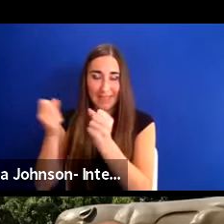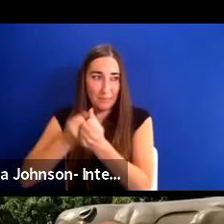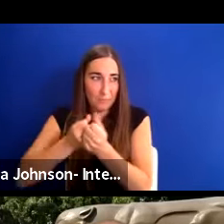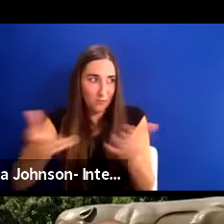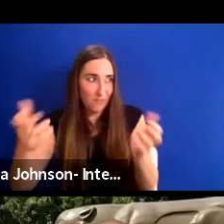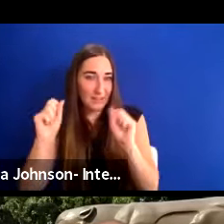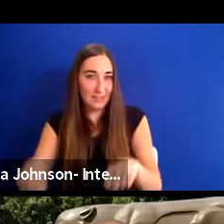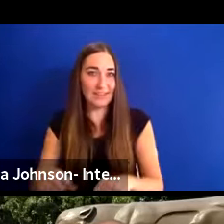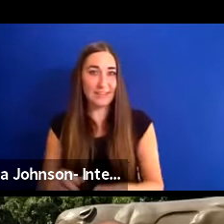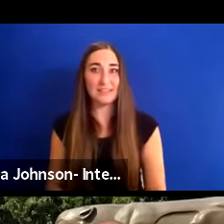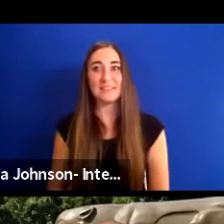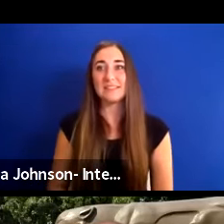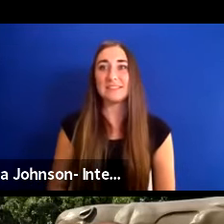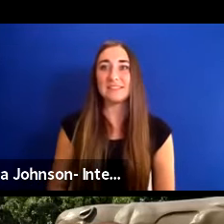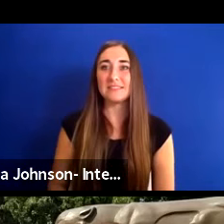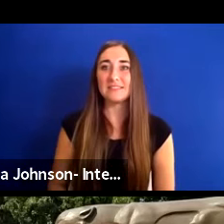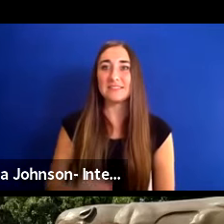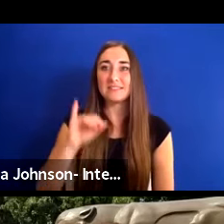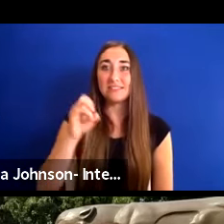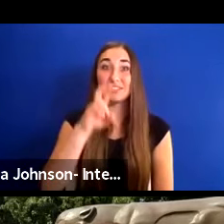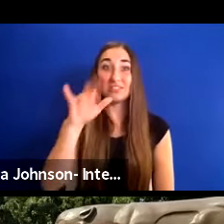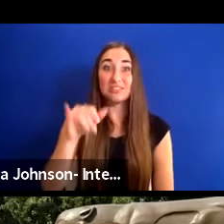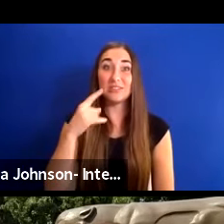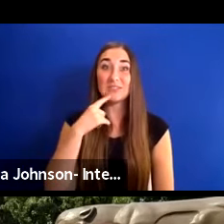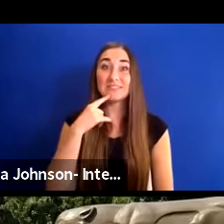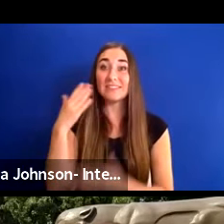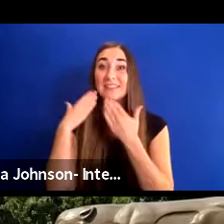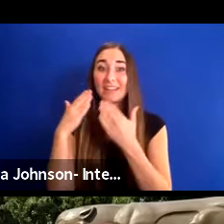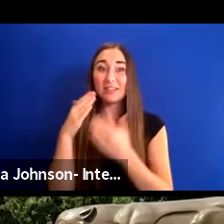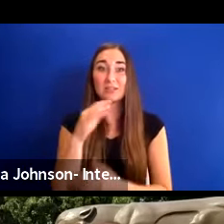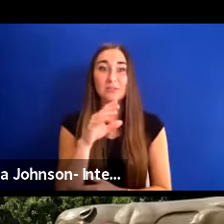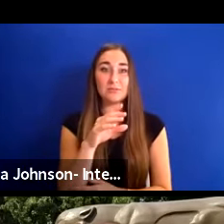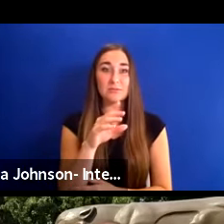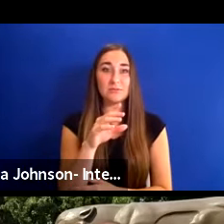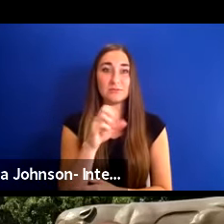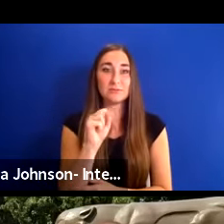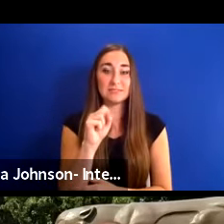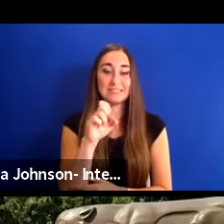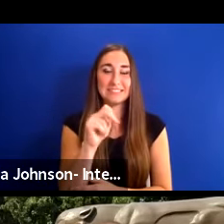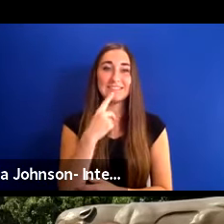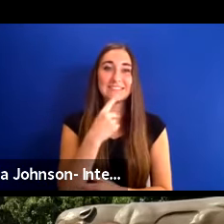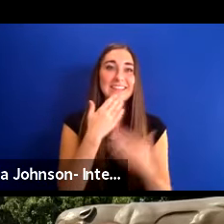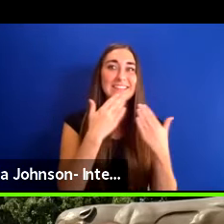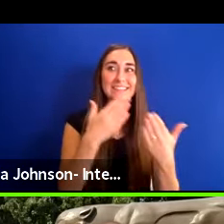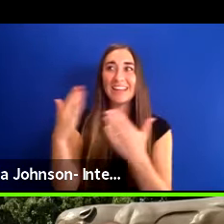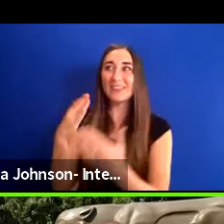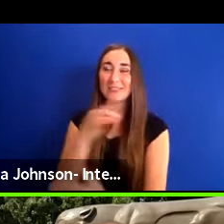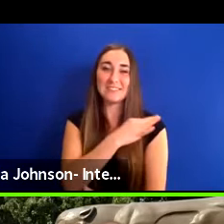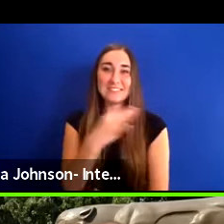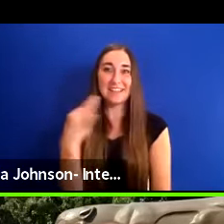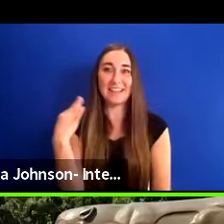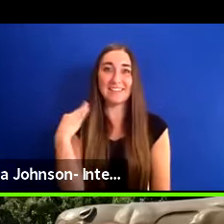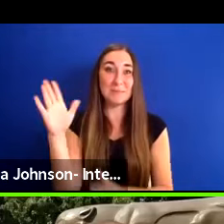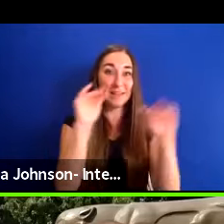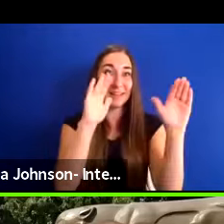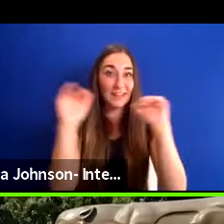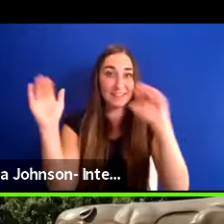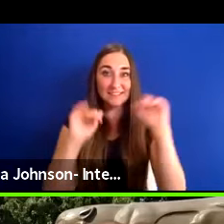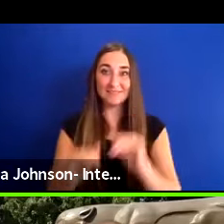All right. That'd be awesome. See you all during Thank that you for first. all your hard work, staff. We appreciate you. See you soon. Bye.